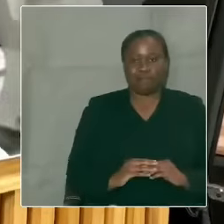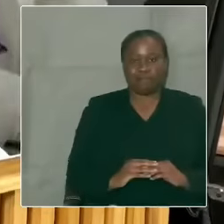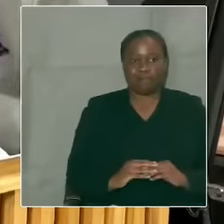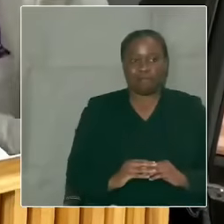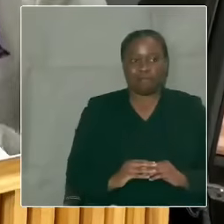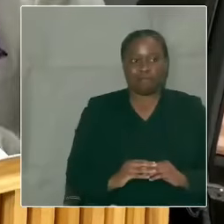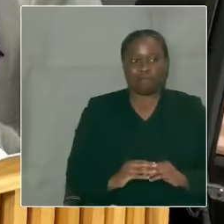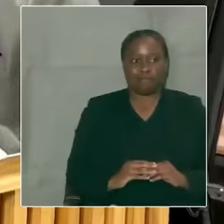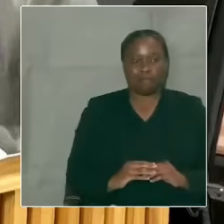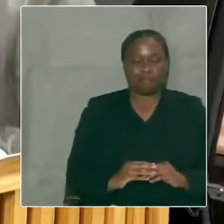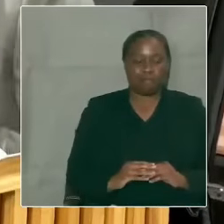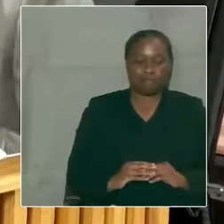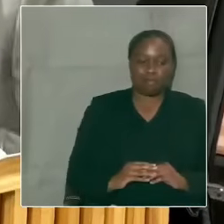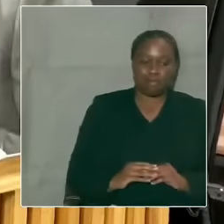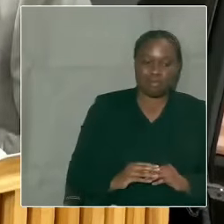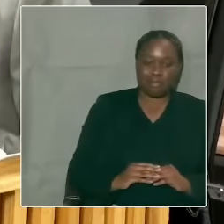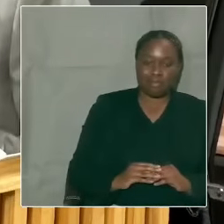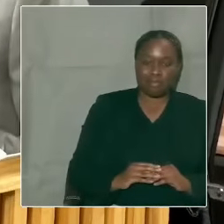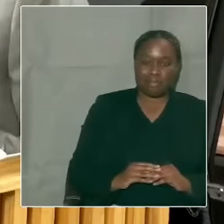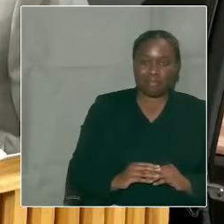Do I go ahead and